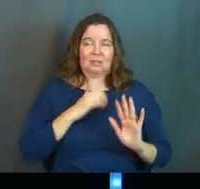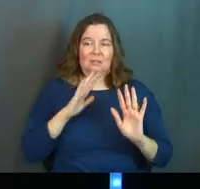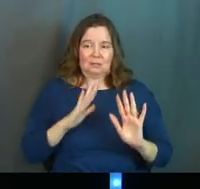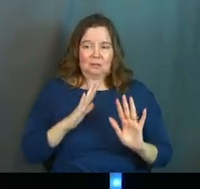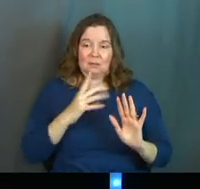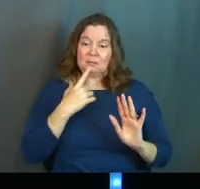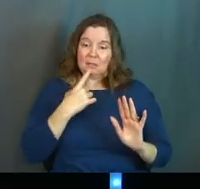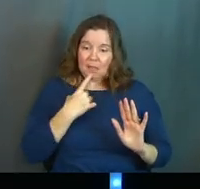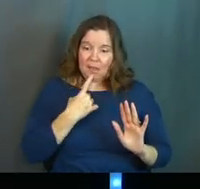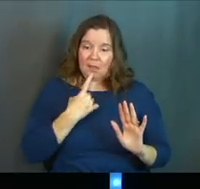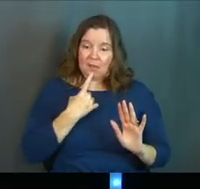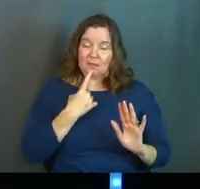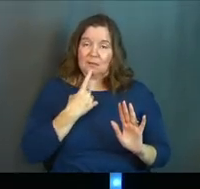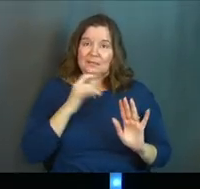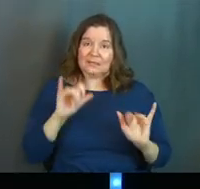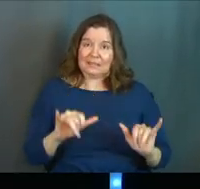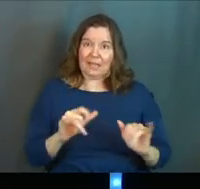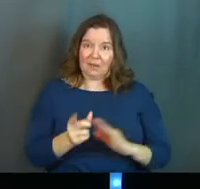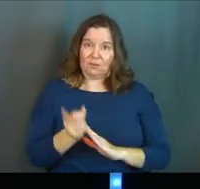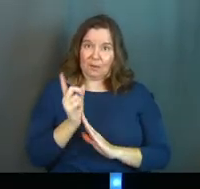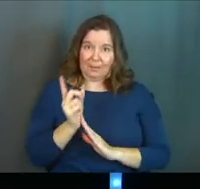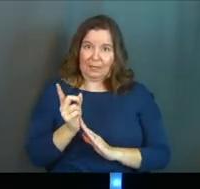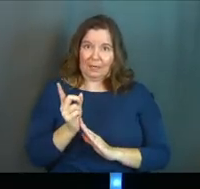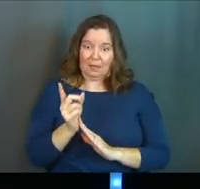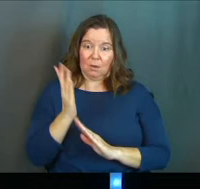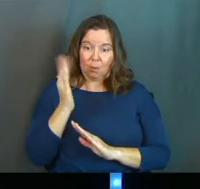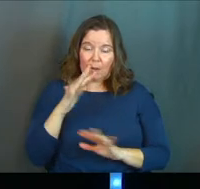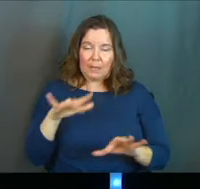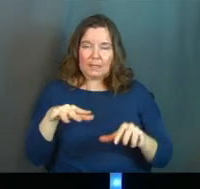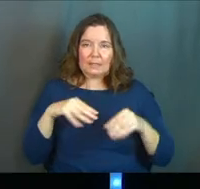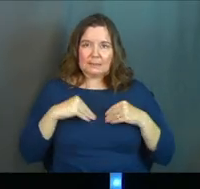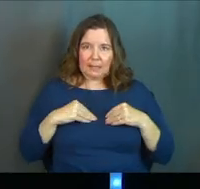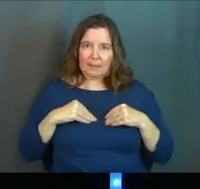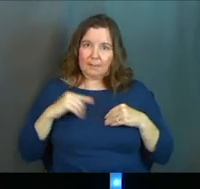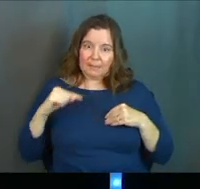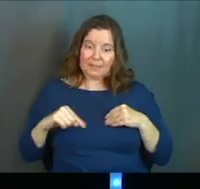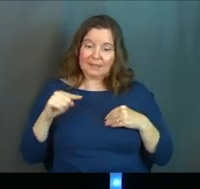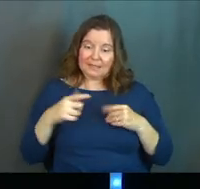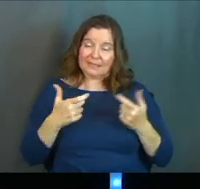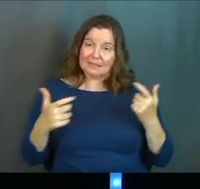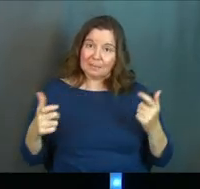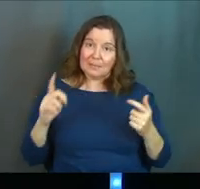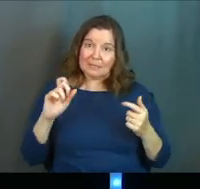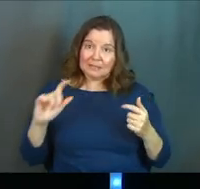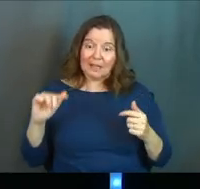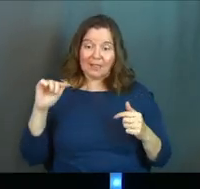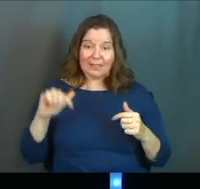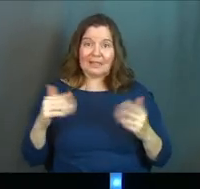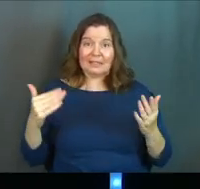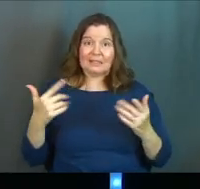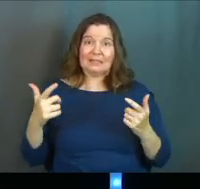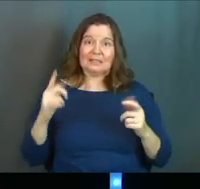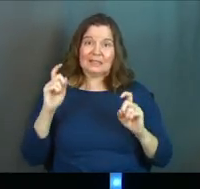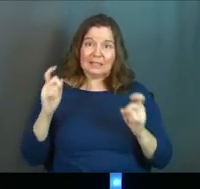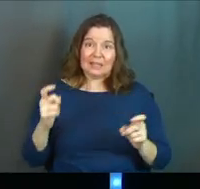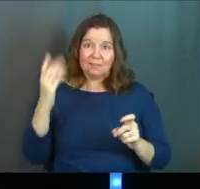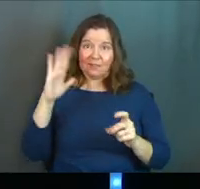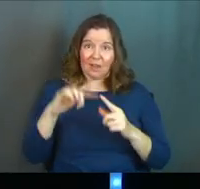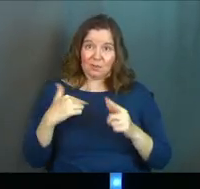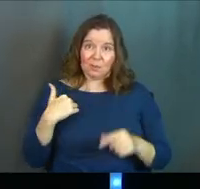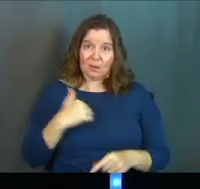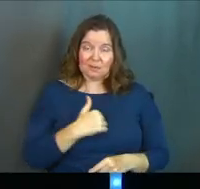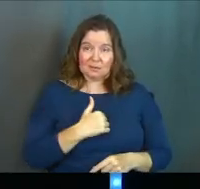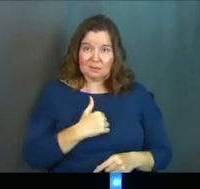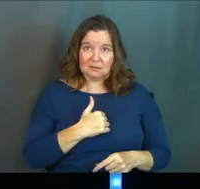unapologetically stay here for a second. Take this in. This is a big deal. This right here is a gift of God to